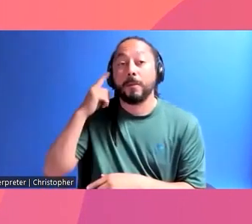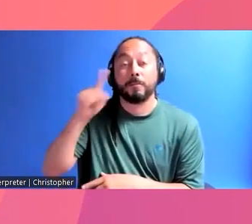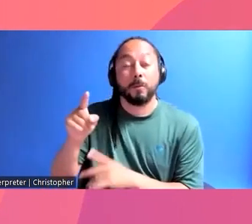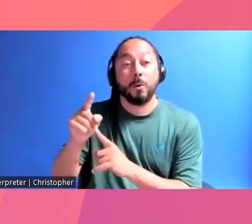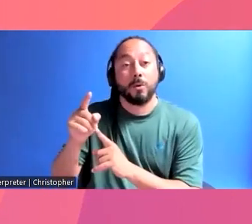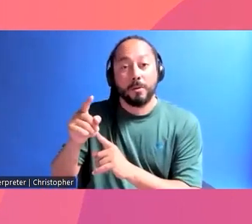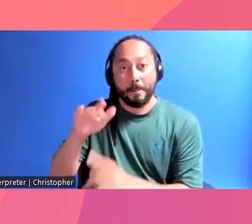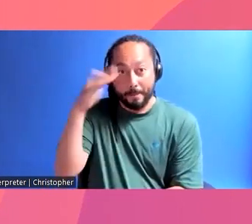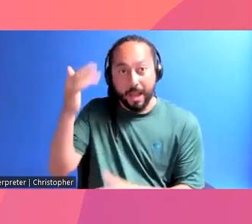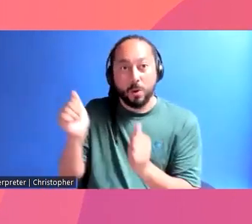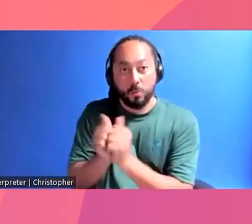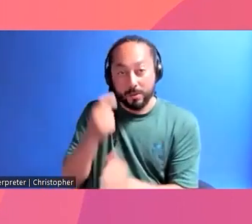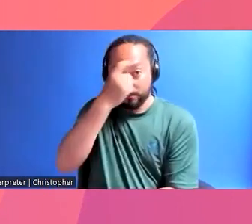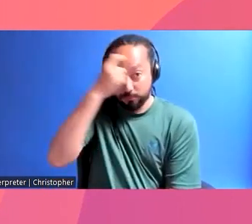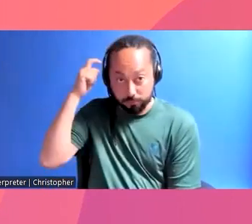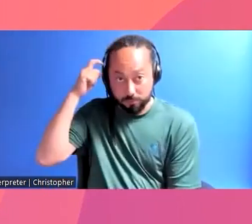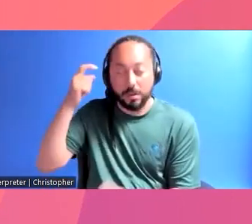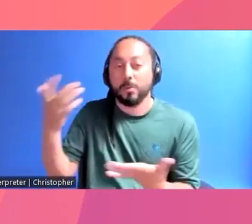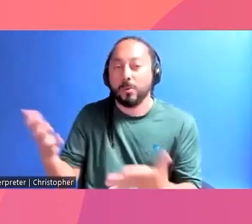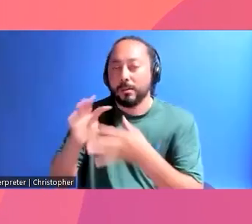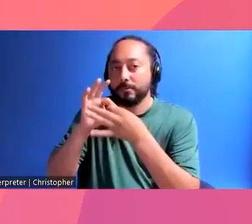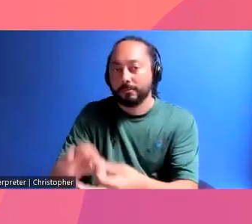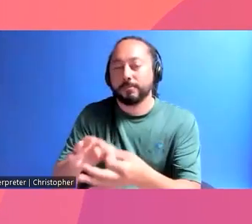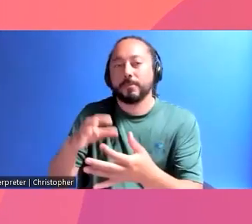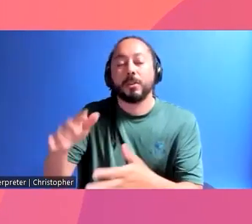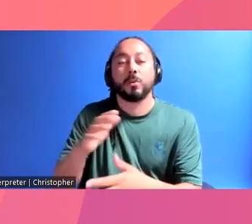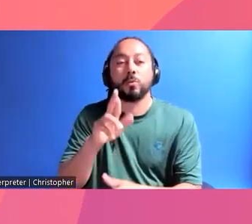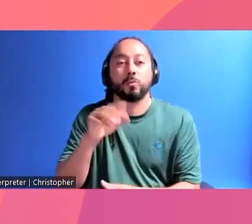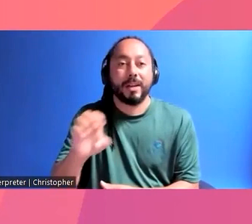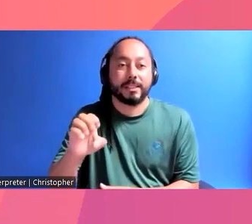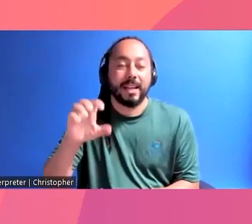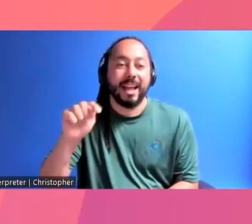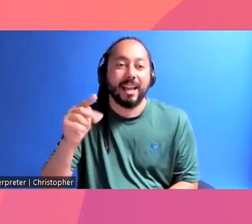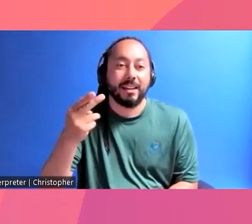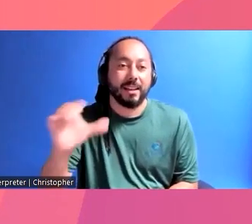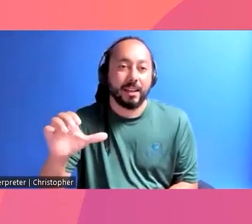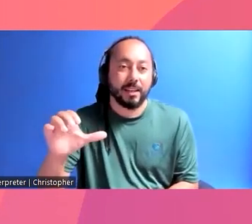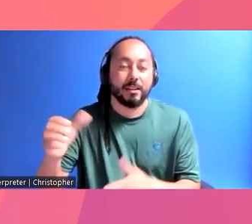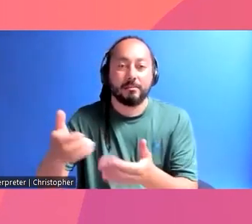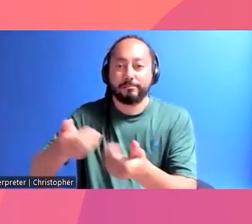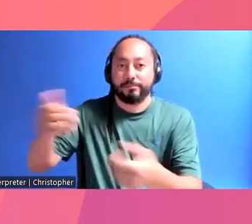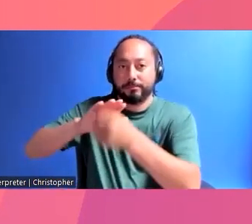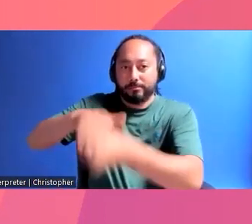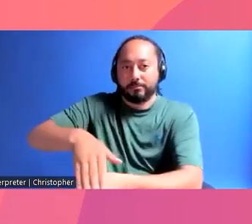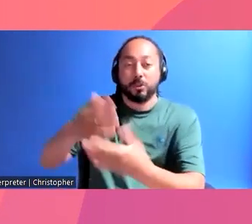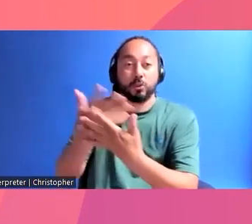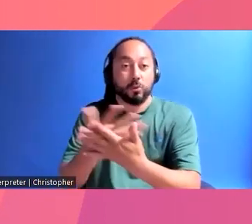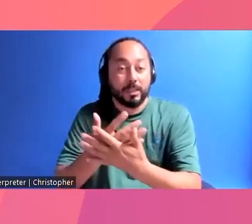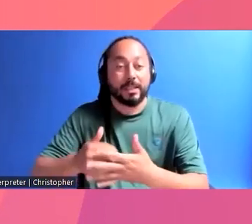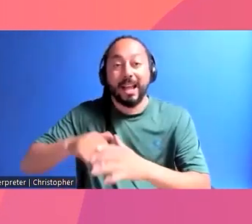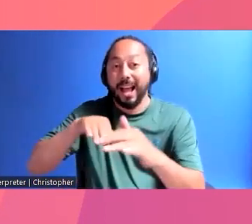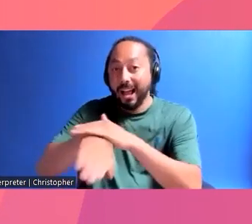traumatic brain injury was on racial and ethnic disparities in care, screening, access, treatment,